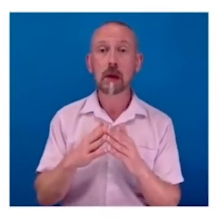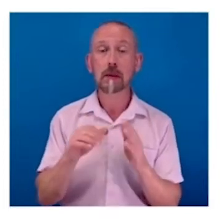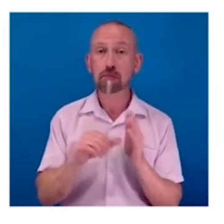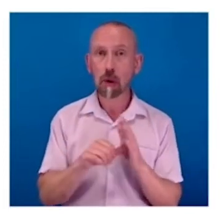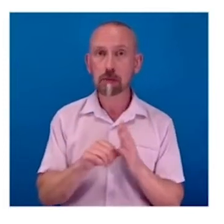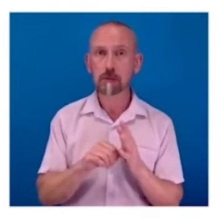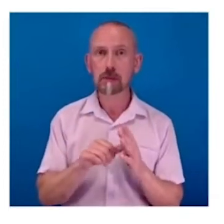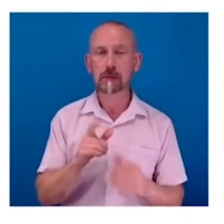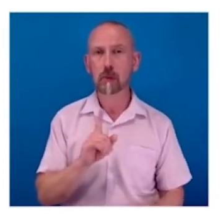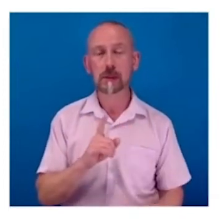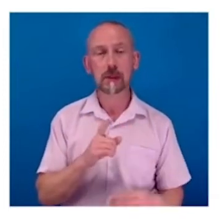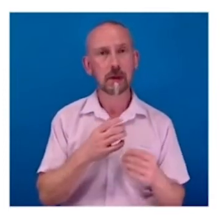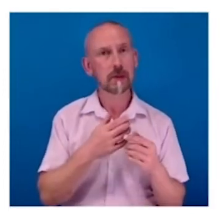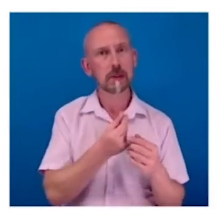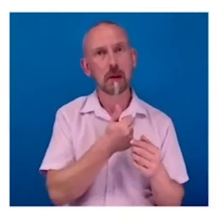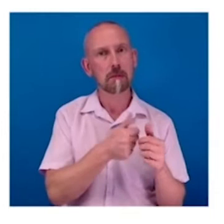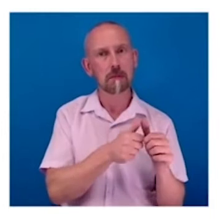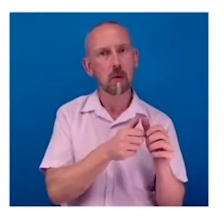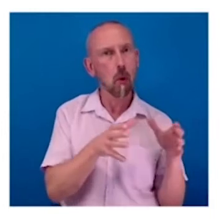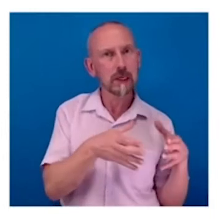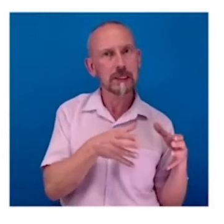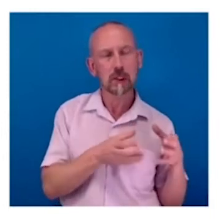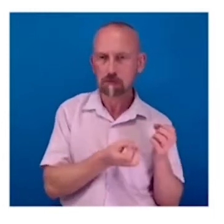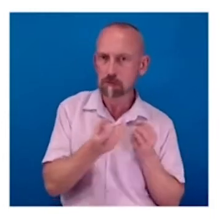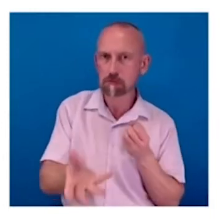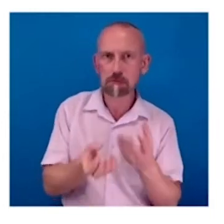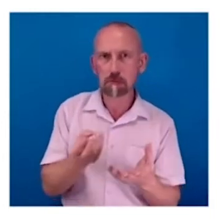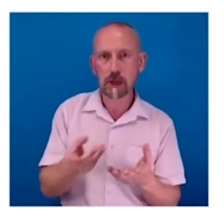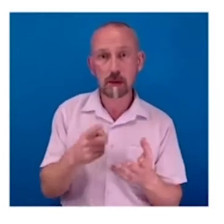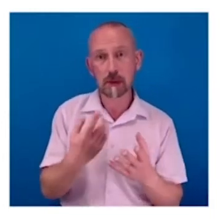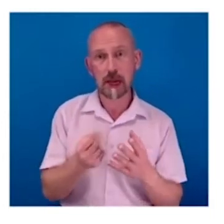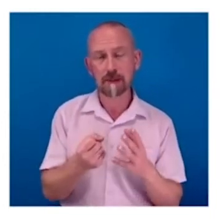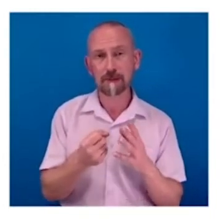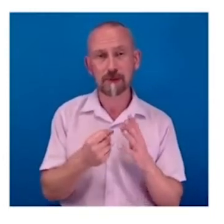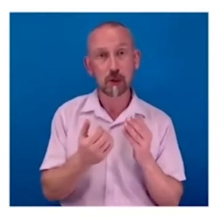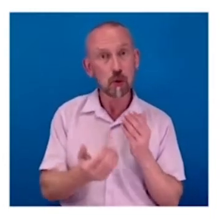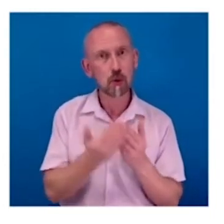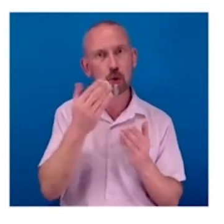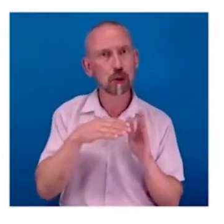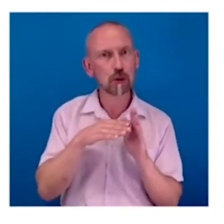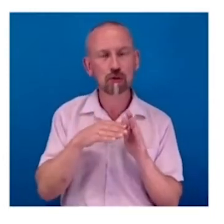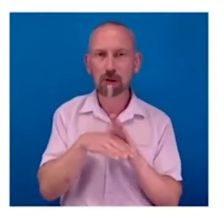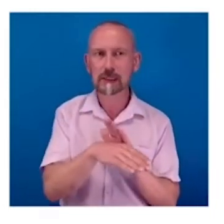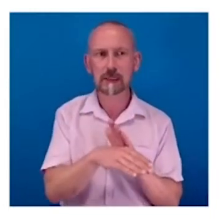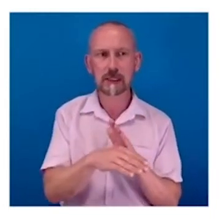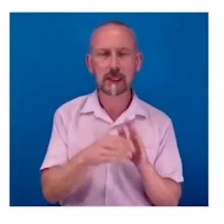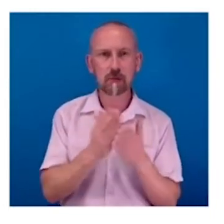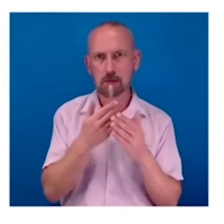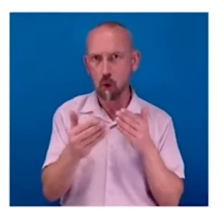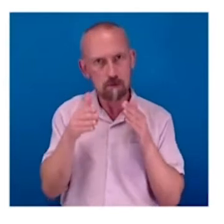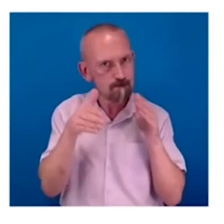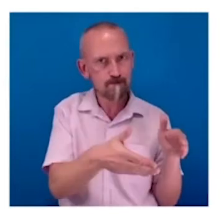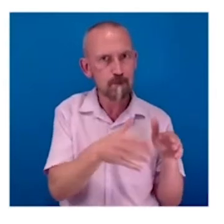a lot, there's always a trend. So what's a new trend? The new trend is COVID, and a lot of funding is mainly going into employment. So everyone now is